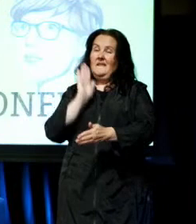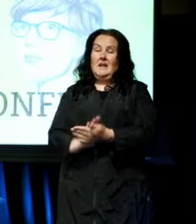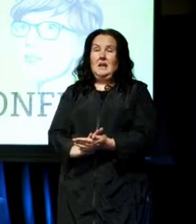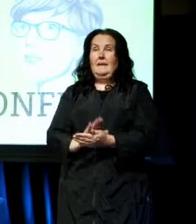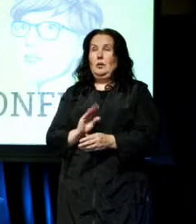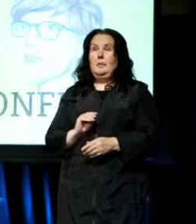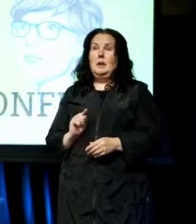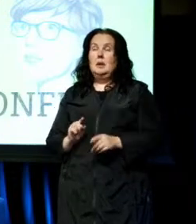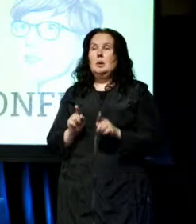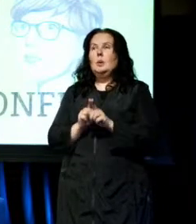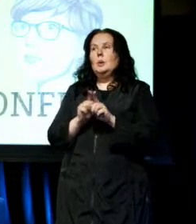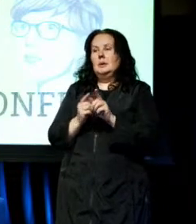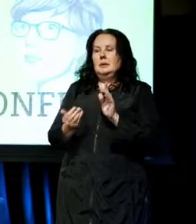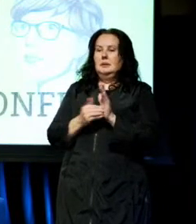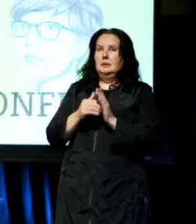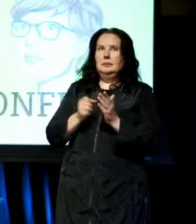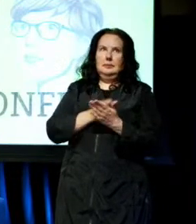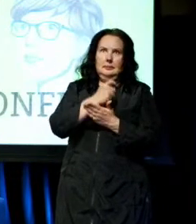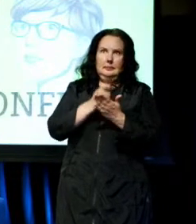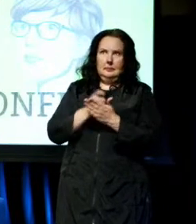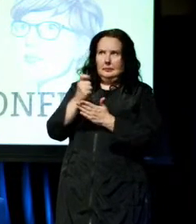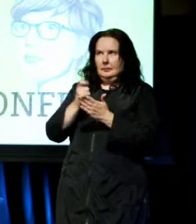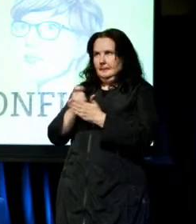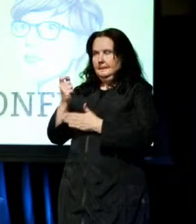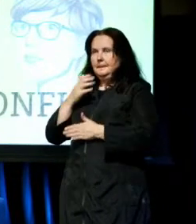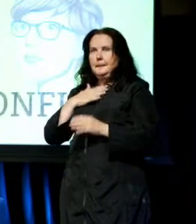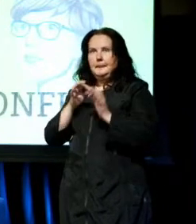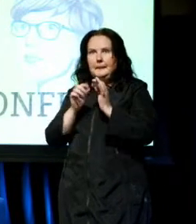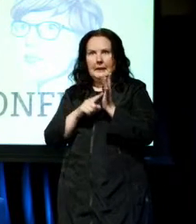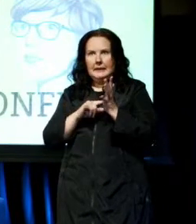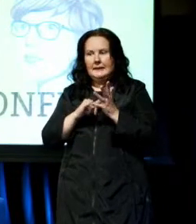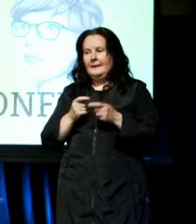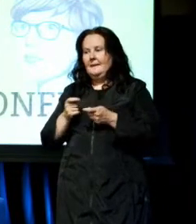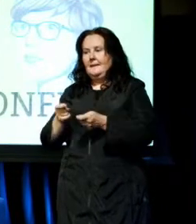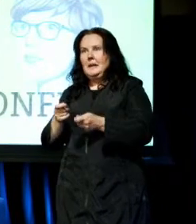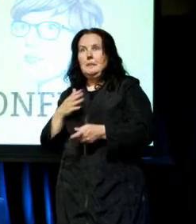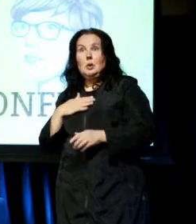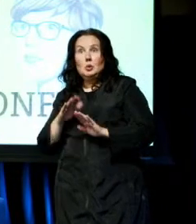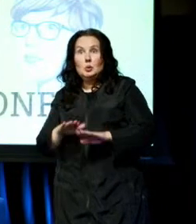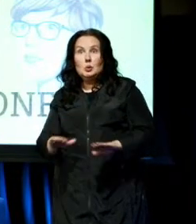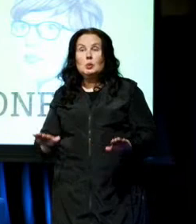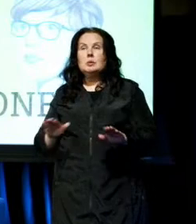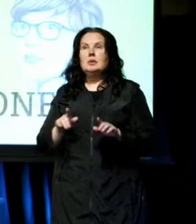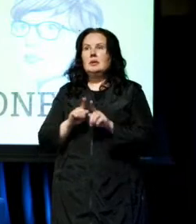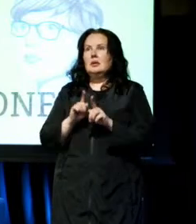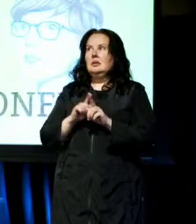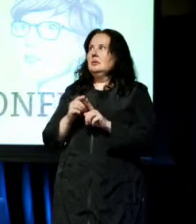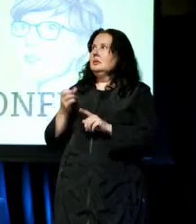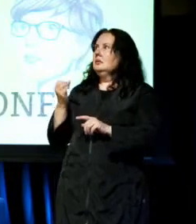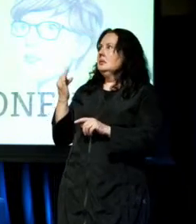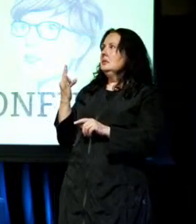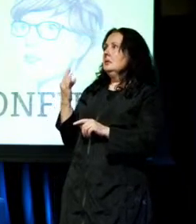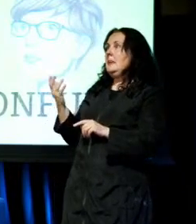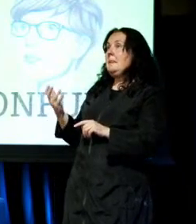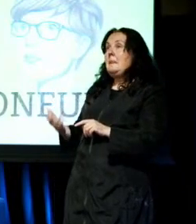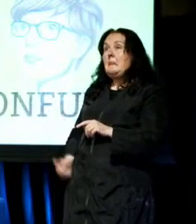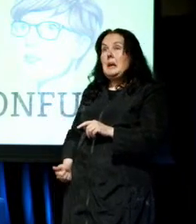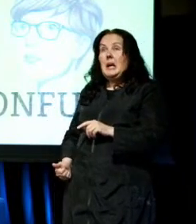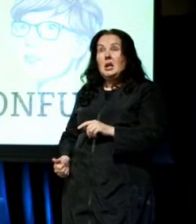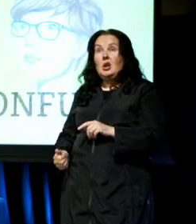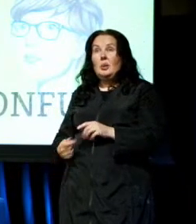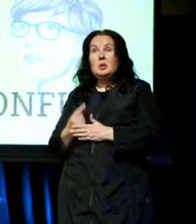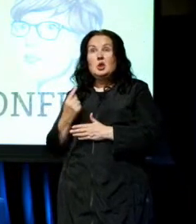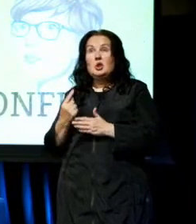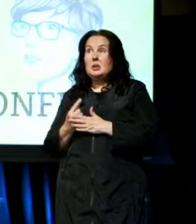So, and also I have to pay my bills and, you know, feed my kids. And so doing like unpaid opportunities full time is not really a